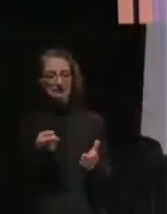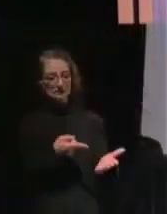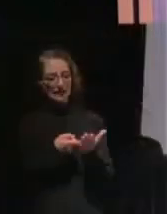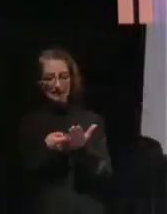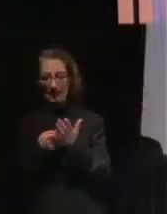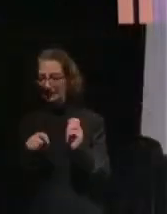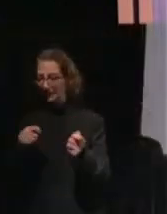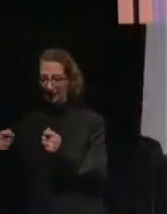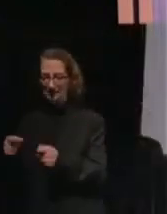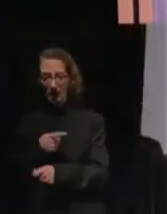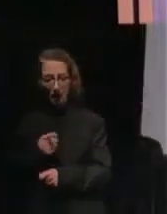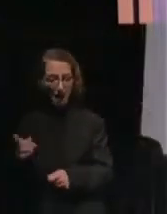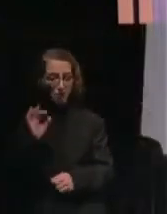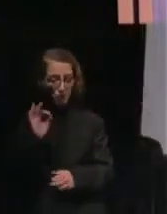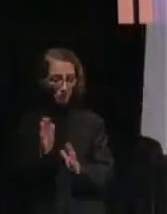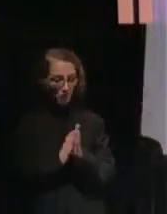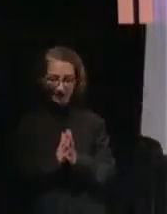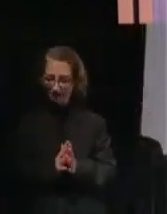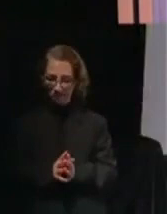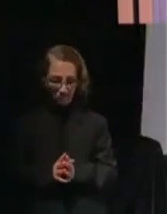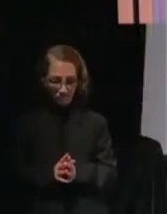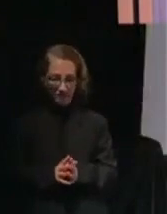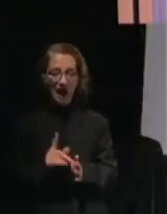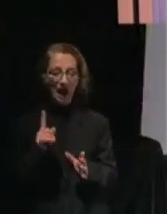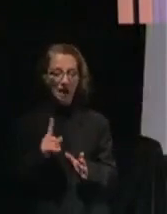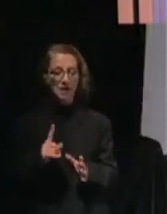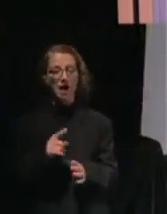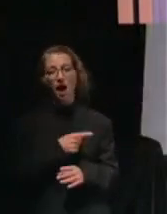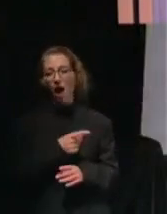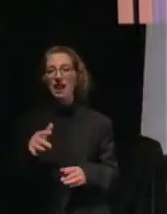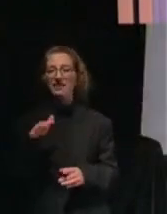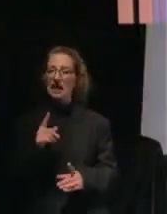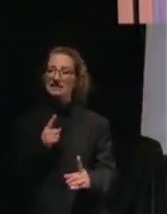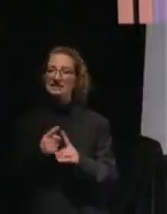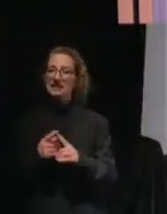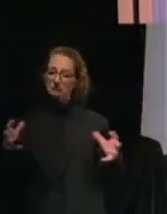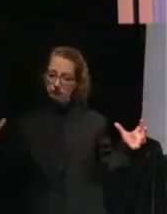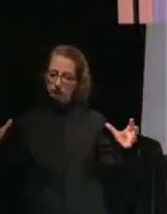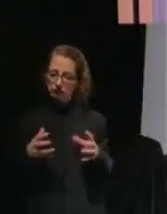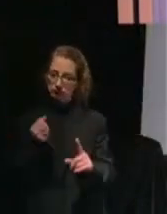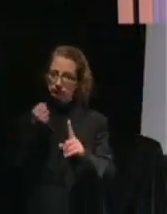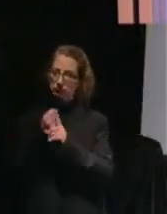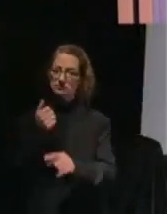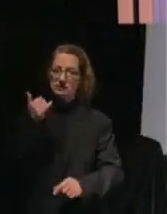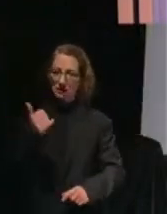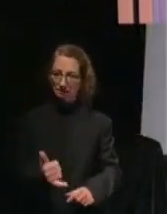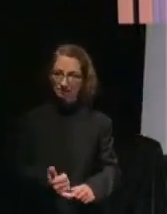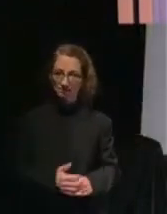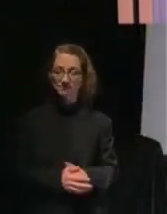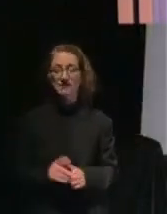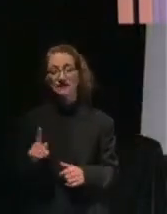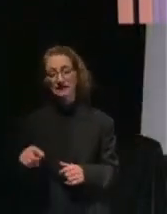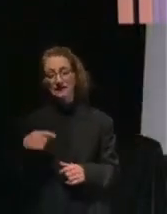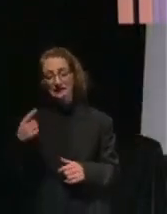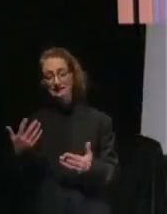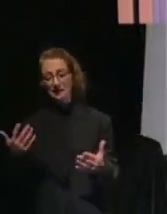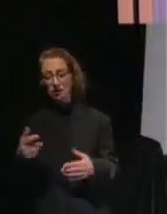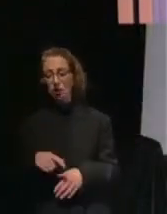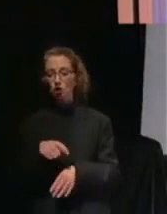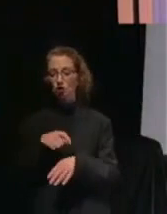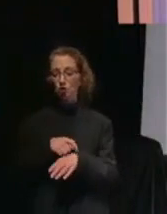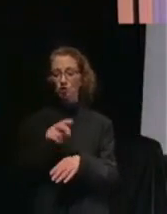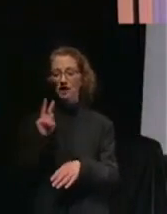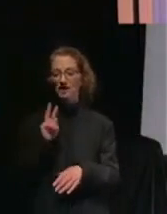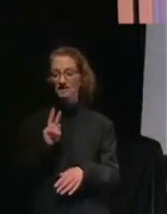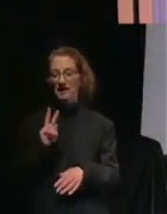Not everything we hear is motivating, but it's important that we come together and want to continue working. Okay.